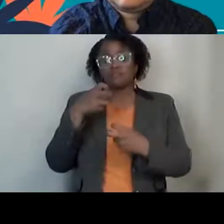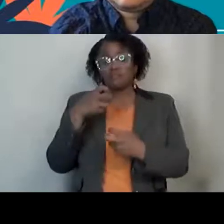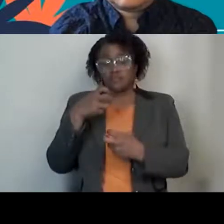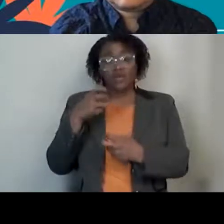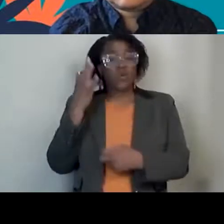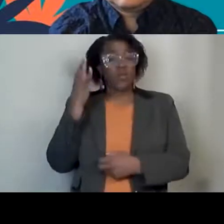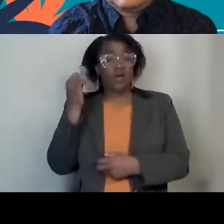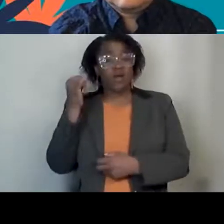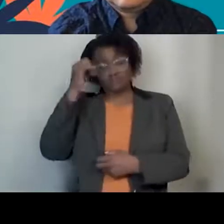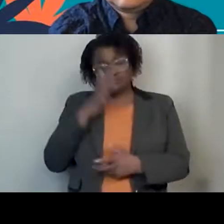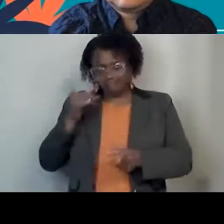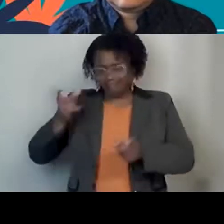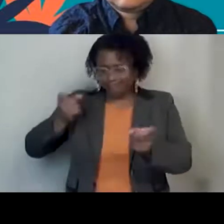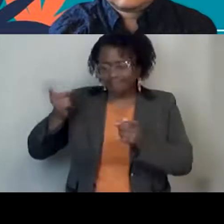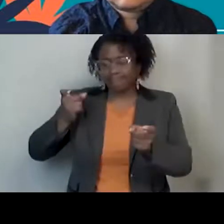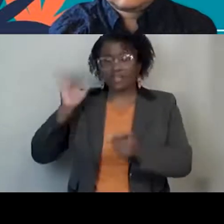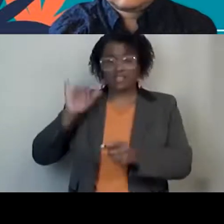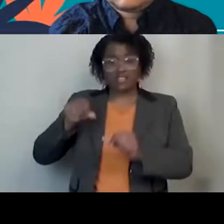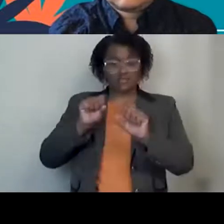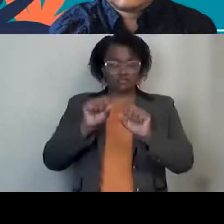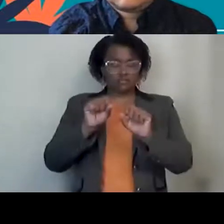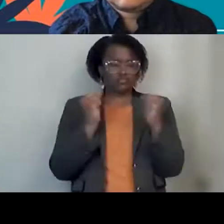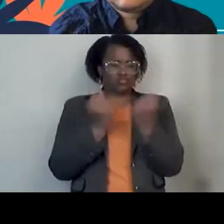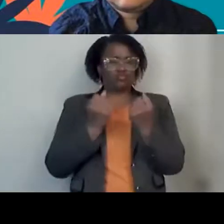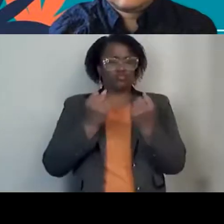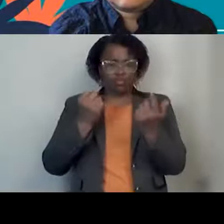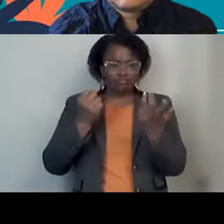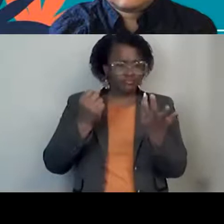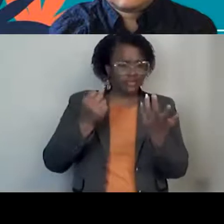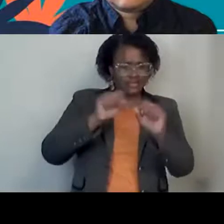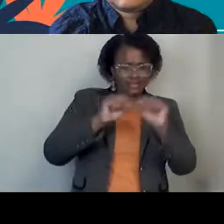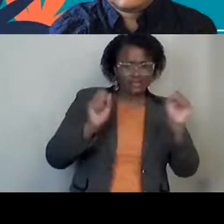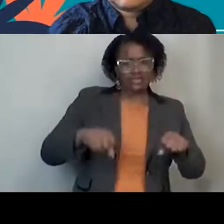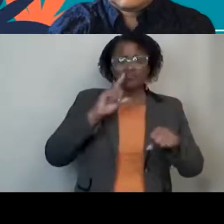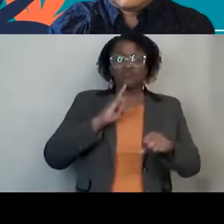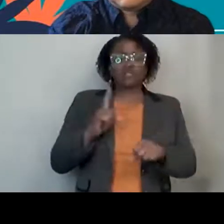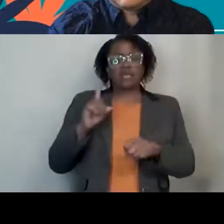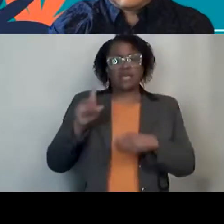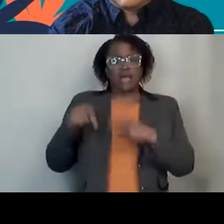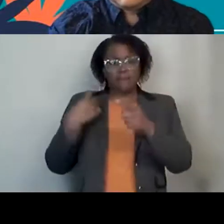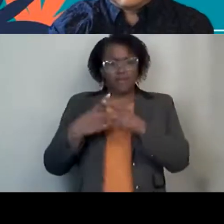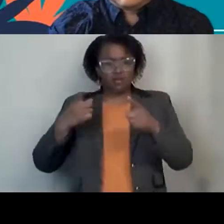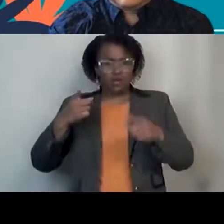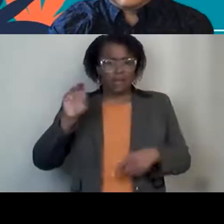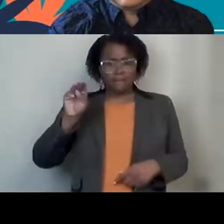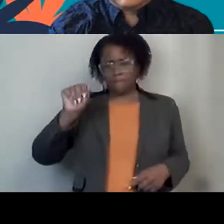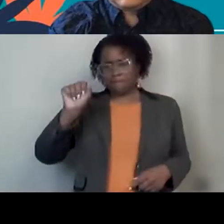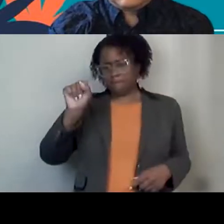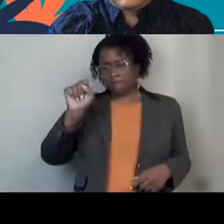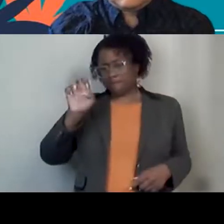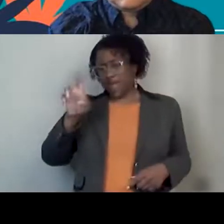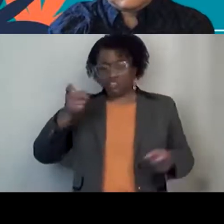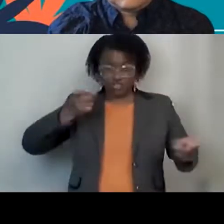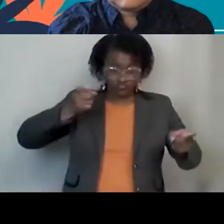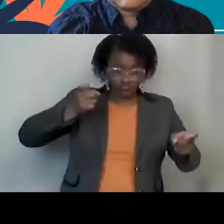system of patriarchy, which is a social system that is really based on master-servant relationships between men and women